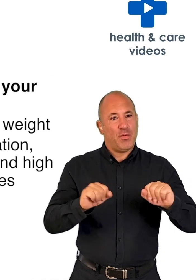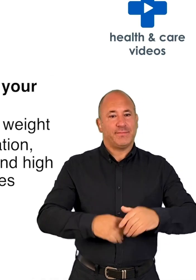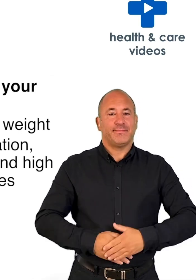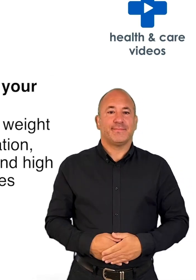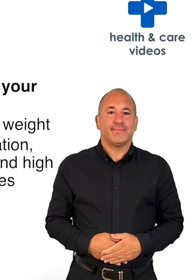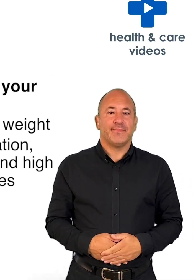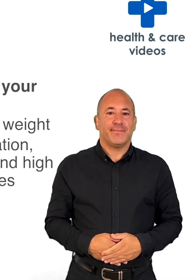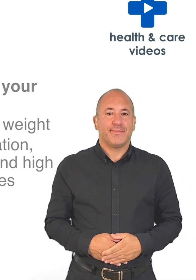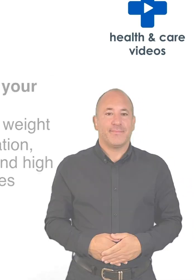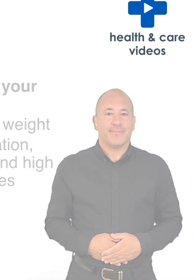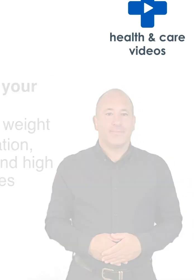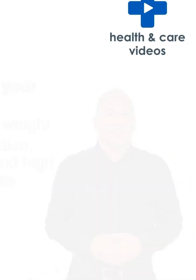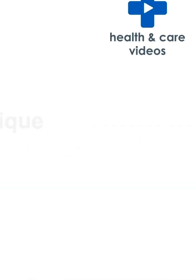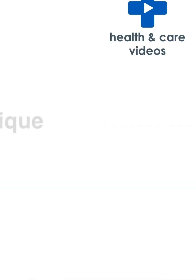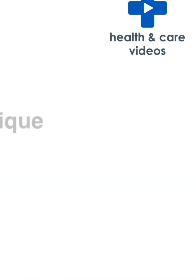the ground at the same time.